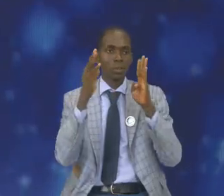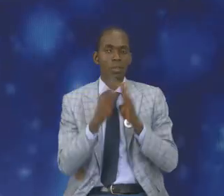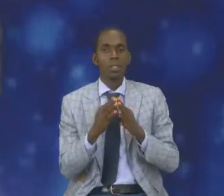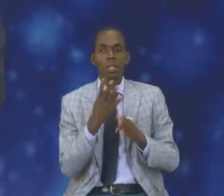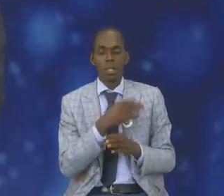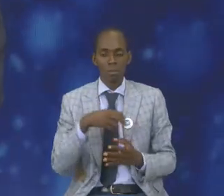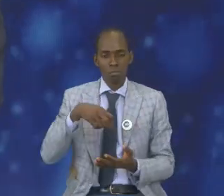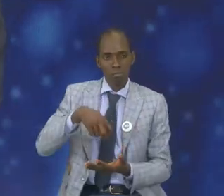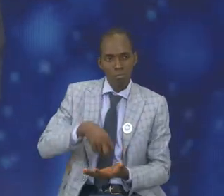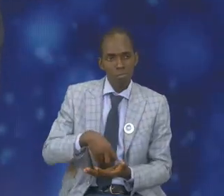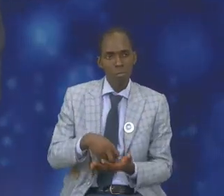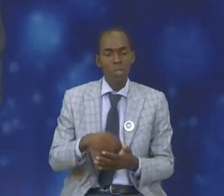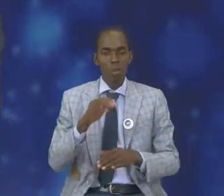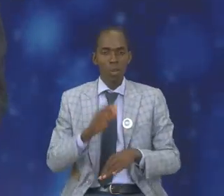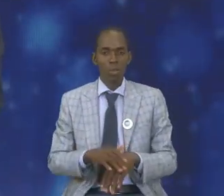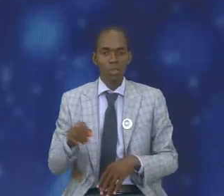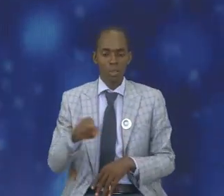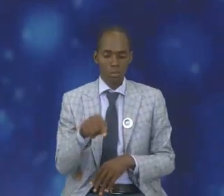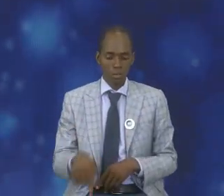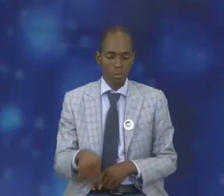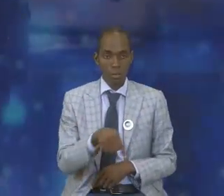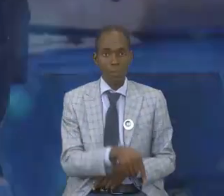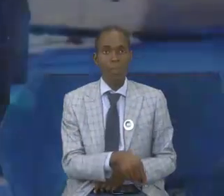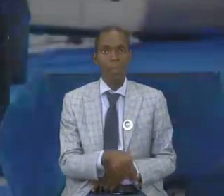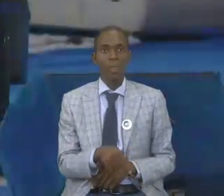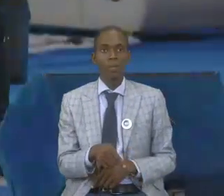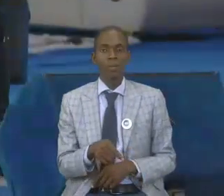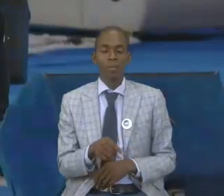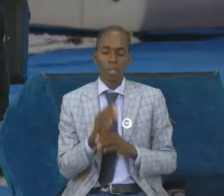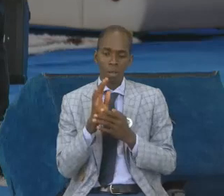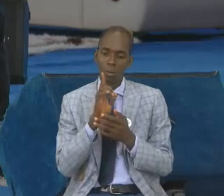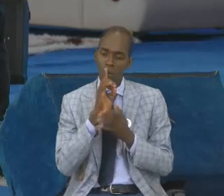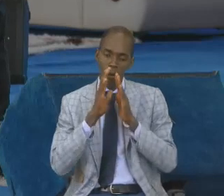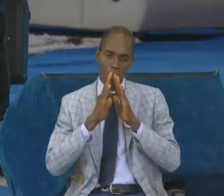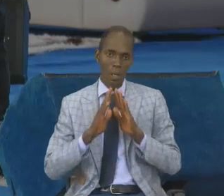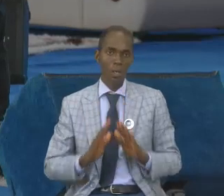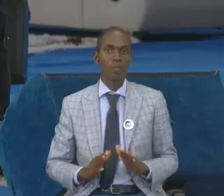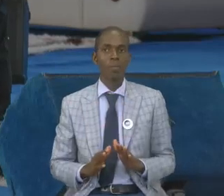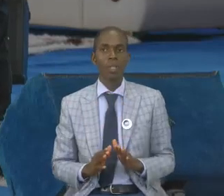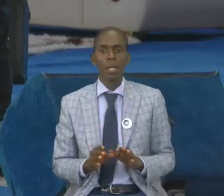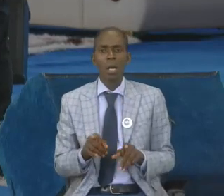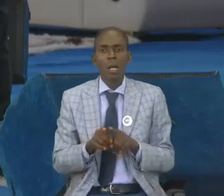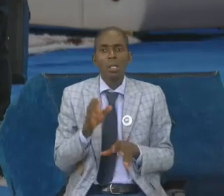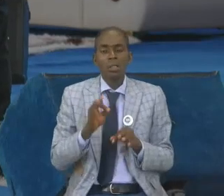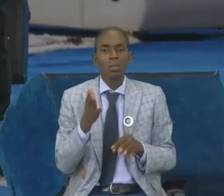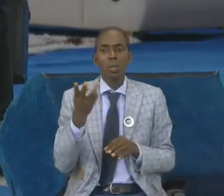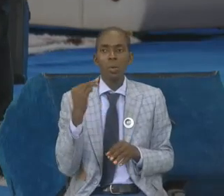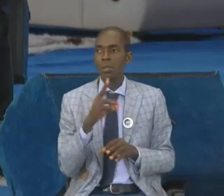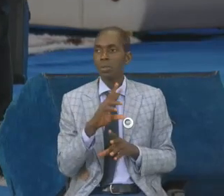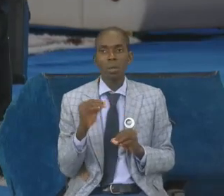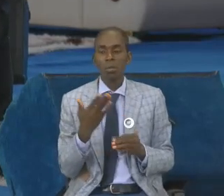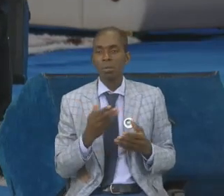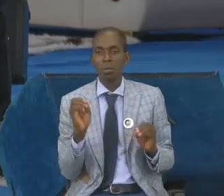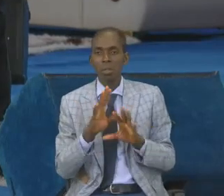knelt upon his knees calmly, as if there were no threat about